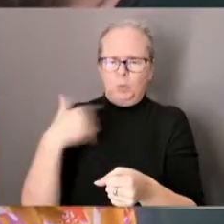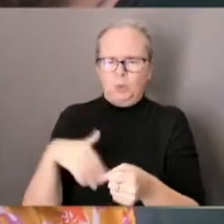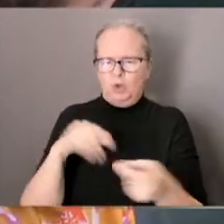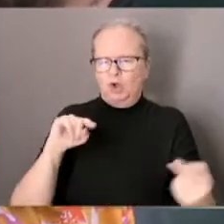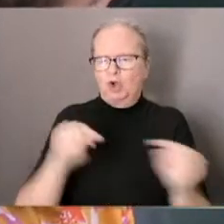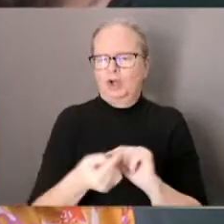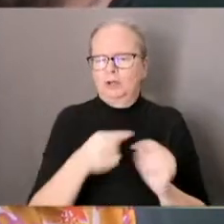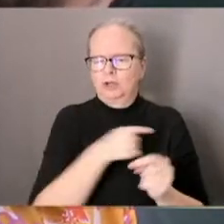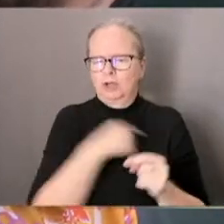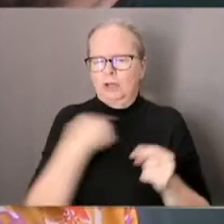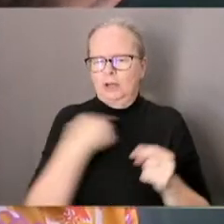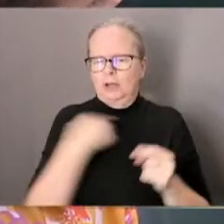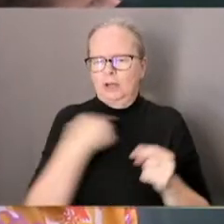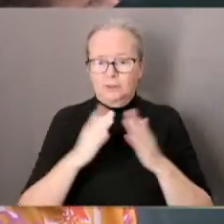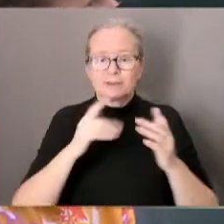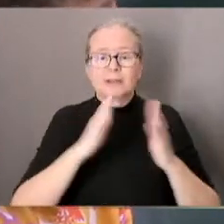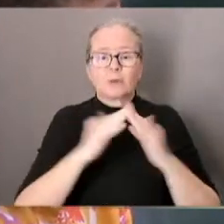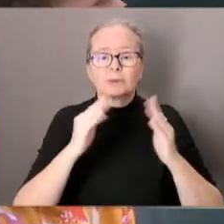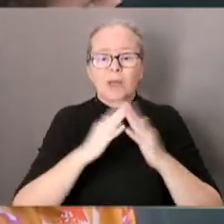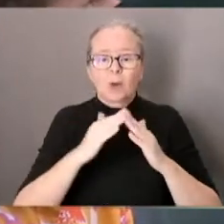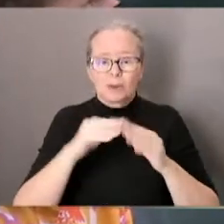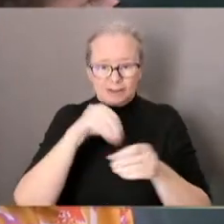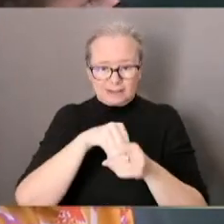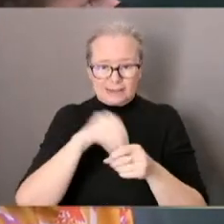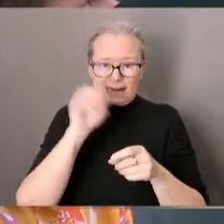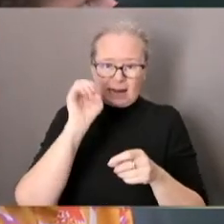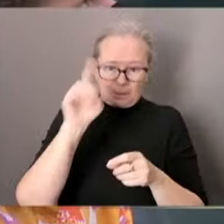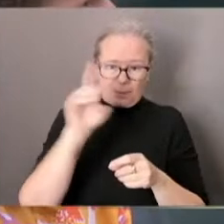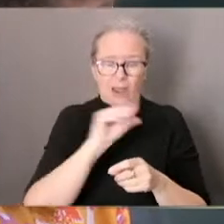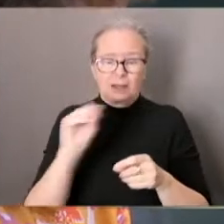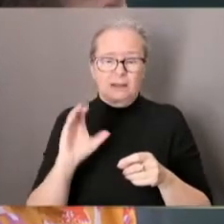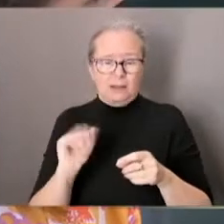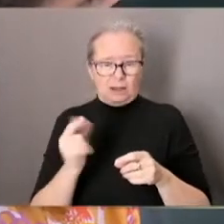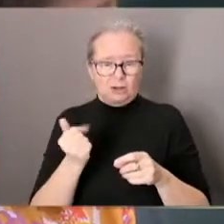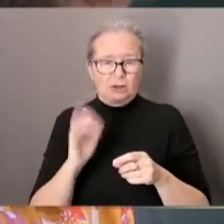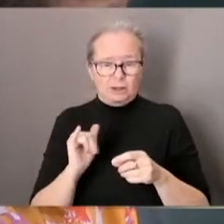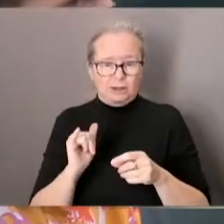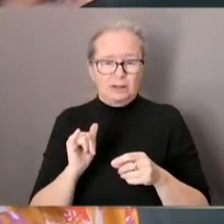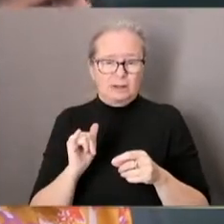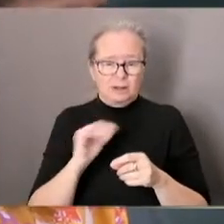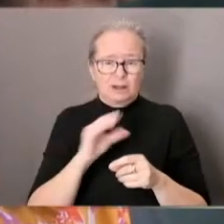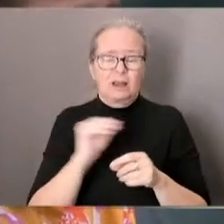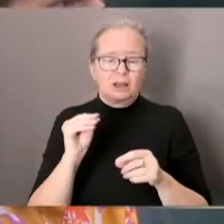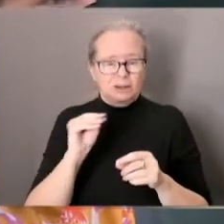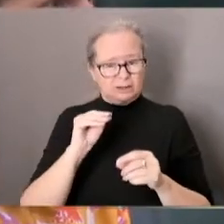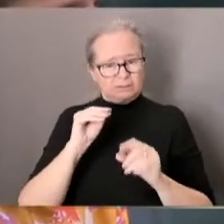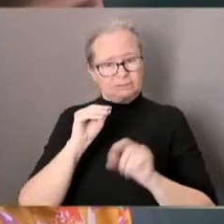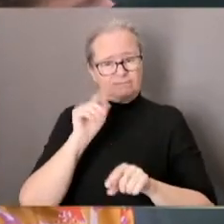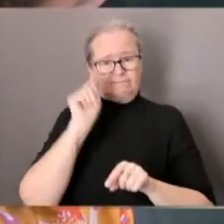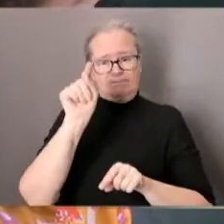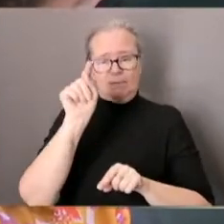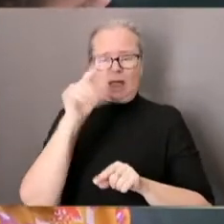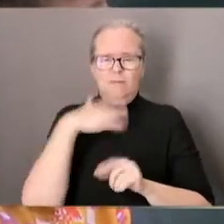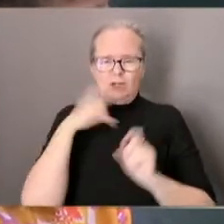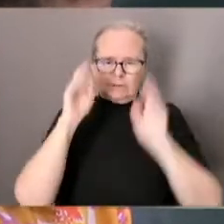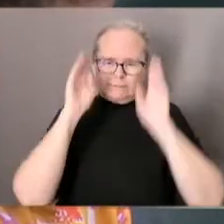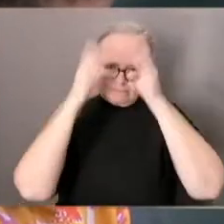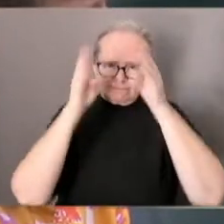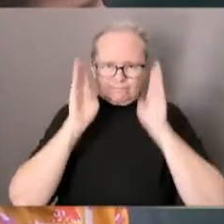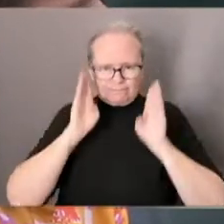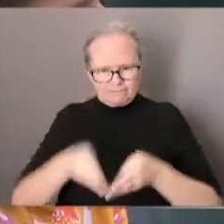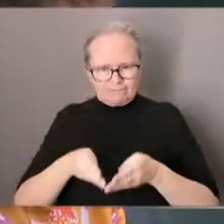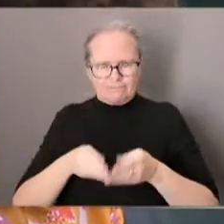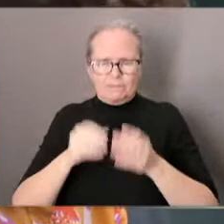provide funding and support for Chinatown revitalization Chinese albertans want to feel safe they care about their families they care about